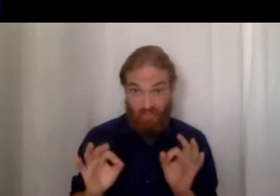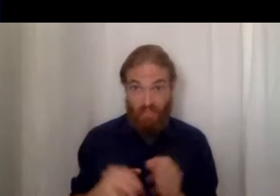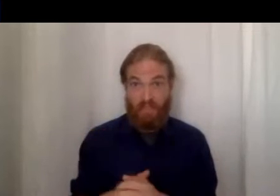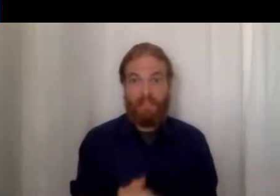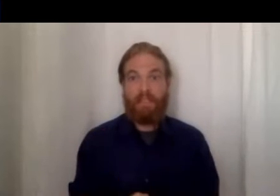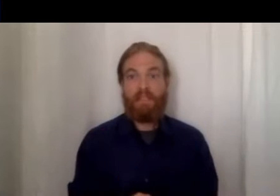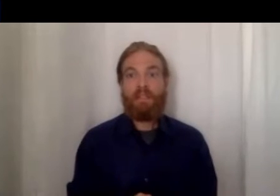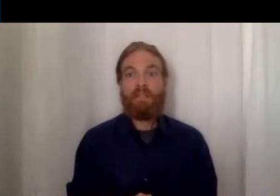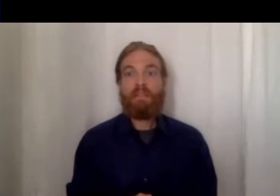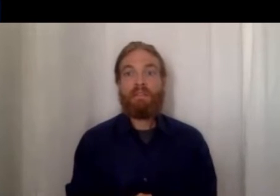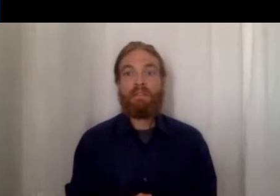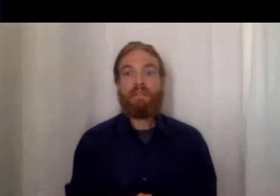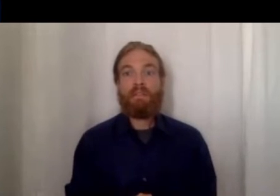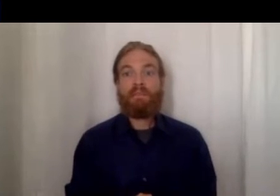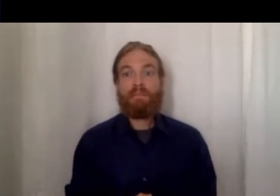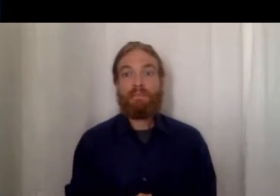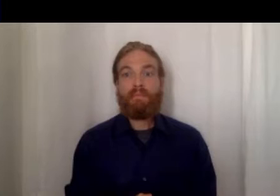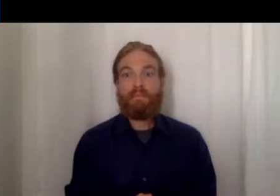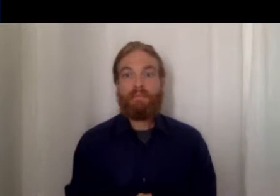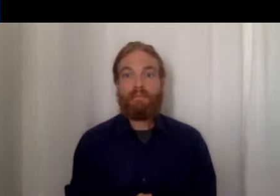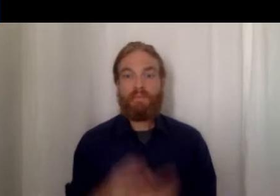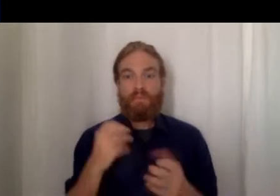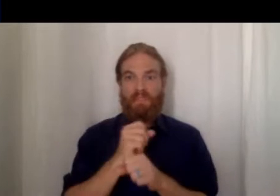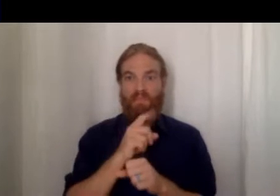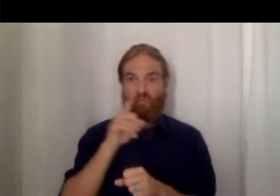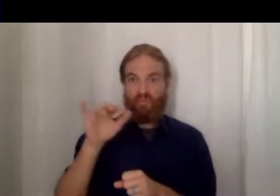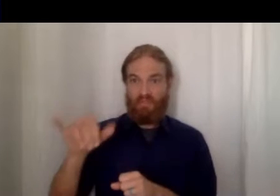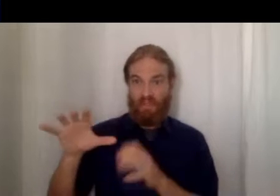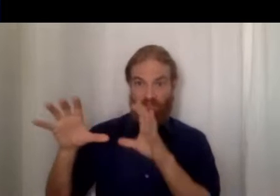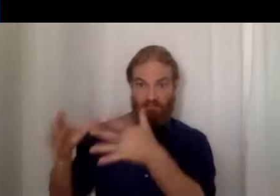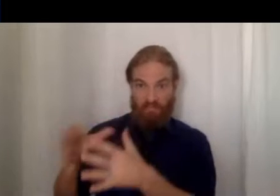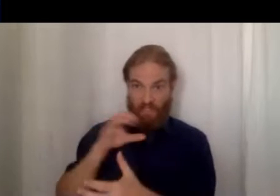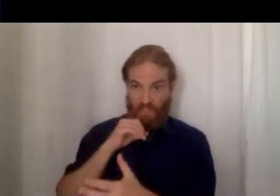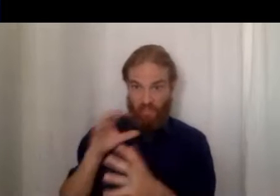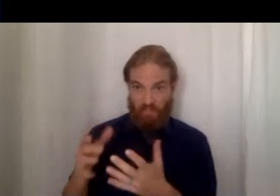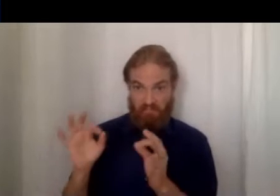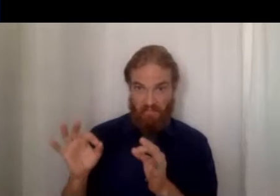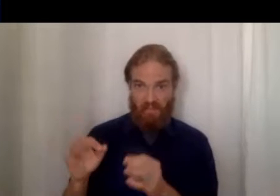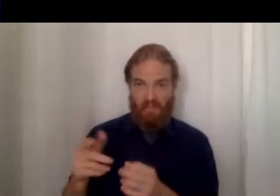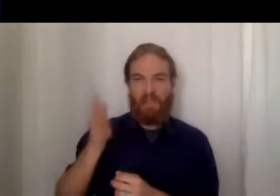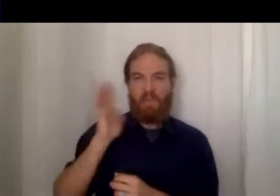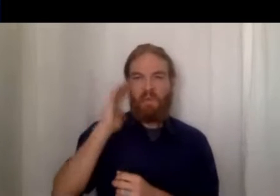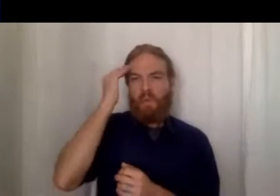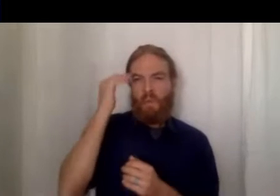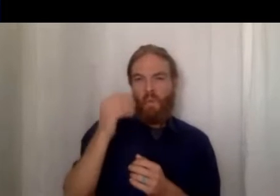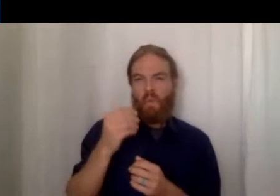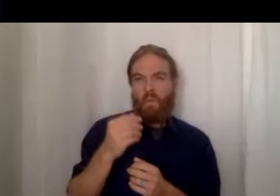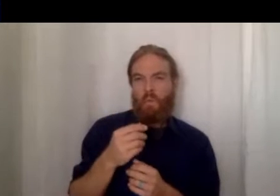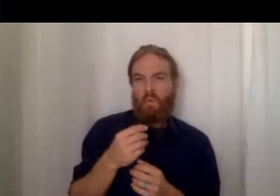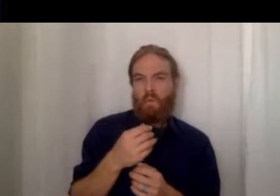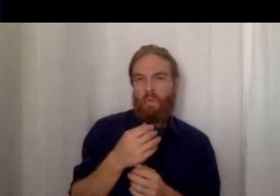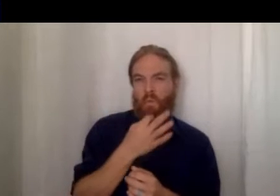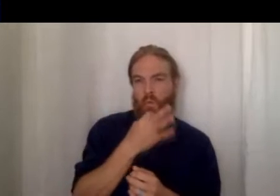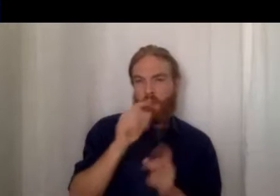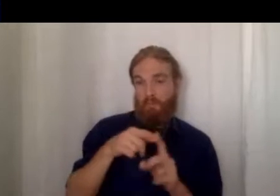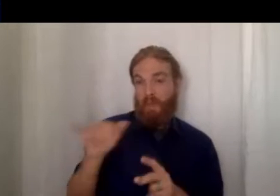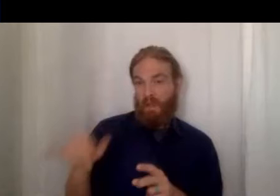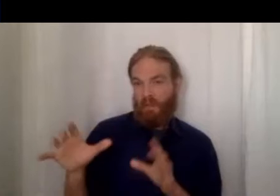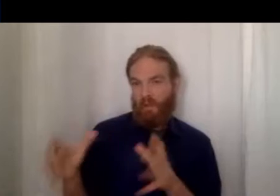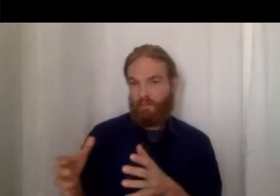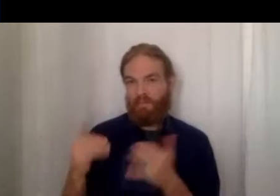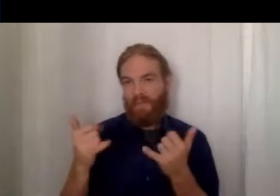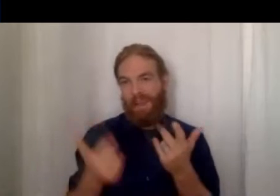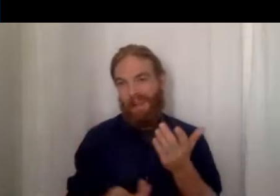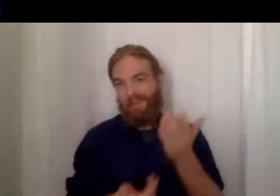group. So looking forward to hearing more about that as the information goes to the Advisory Committee